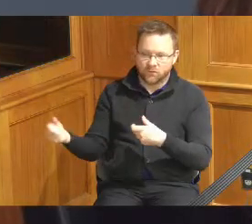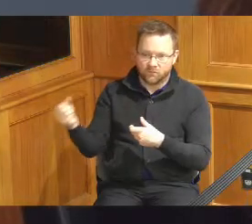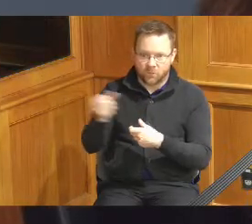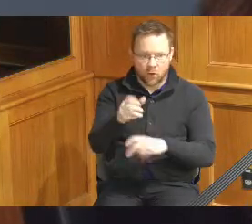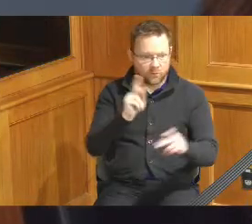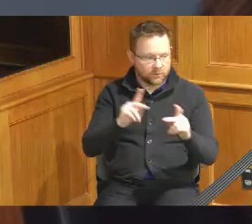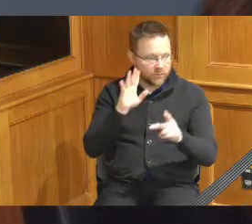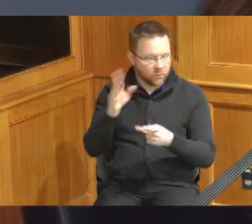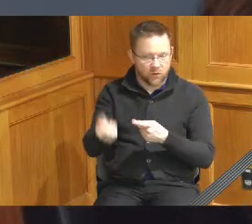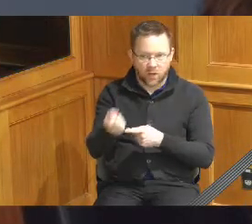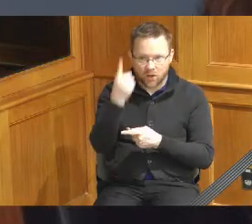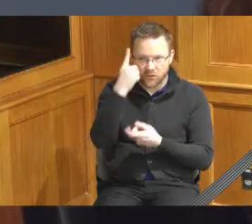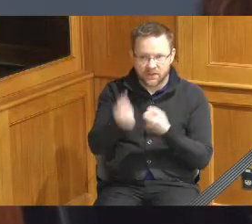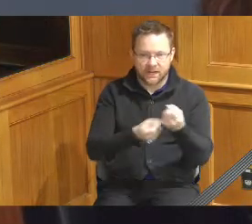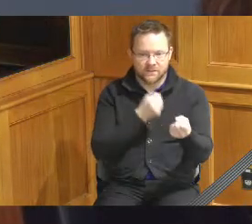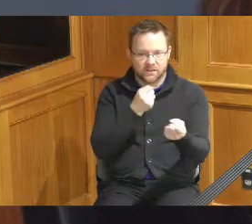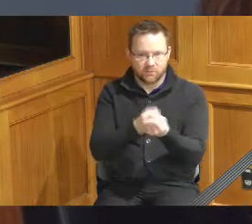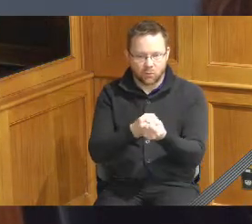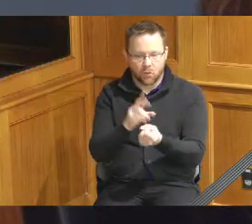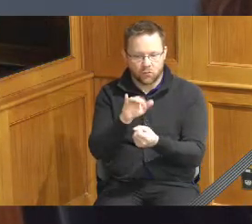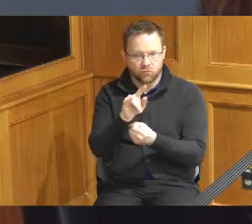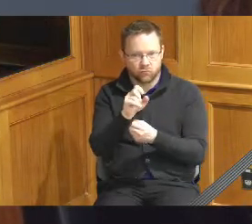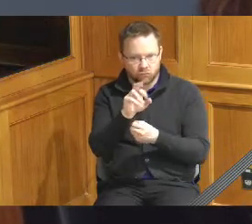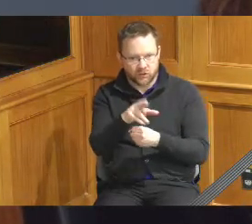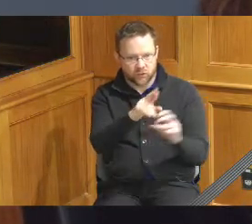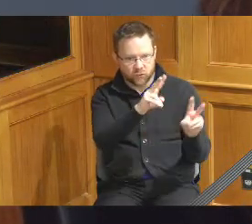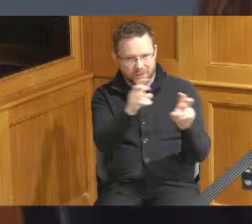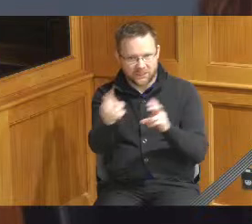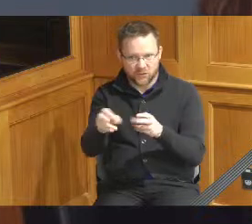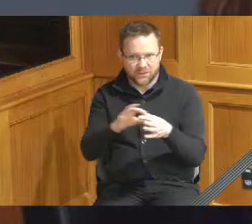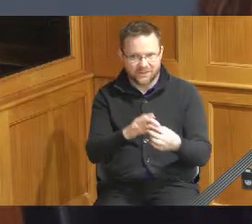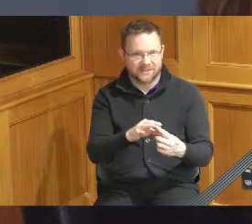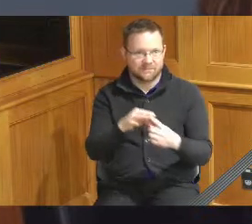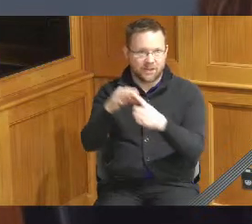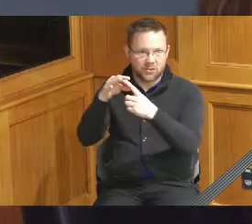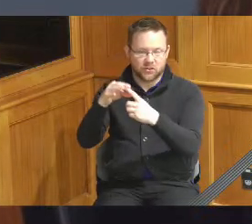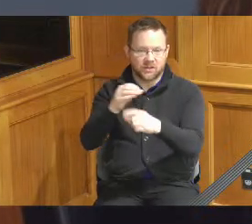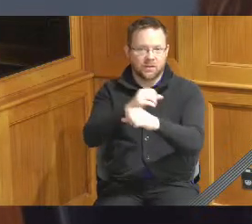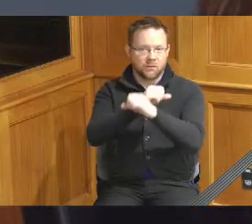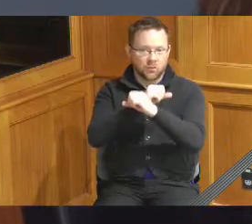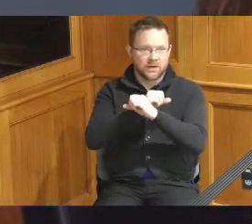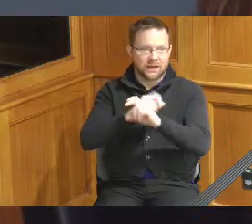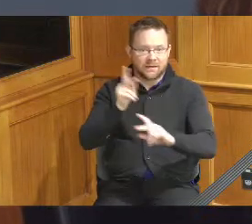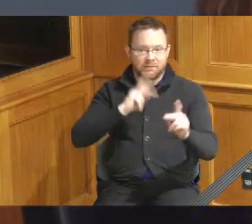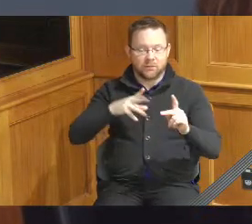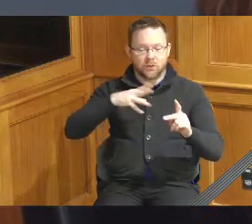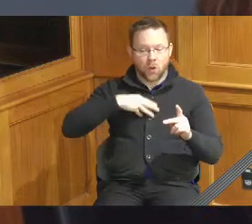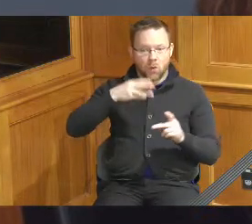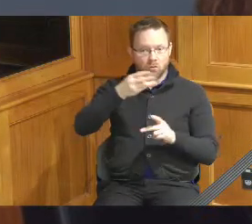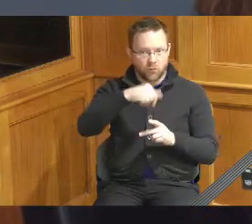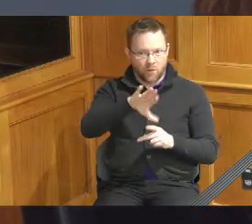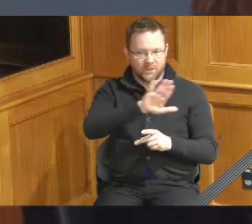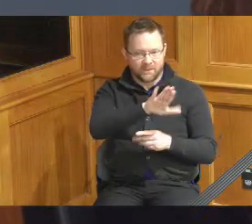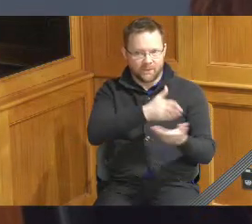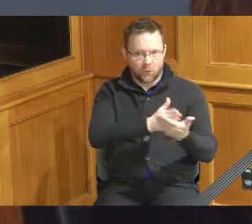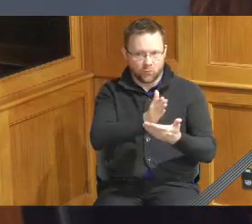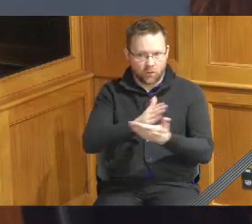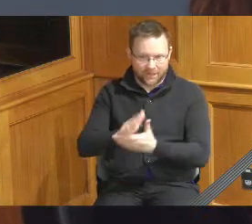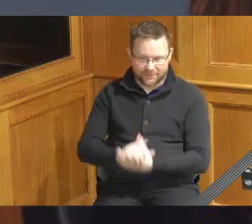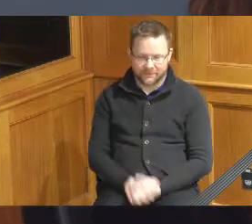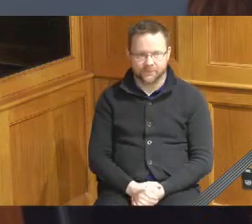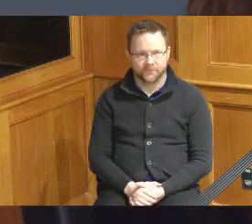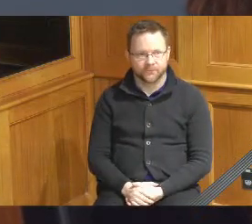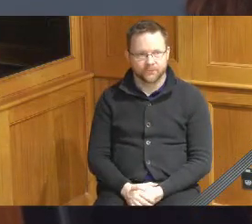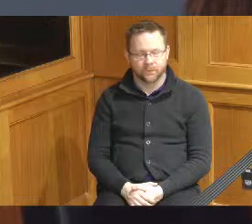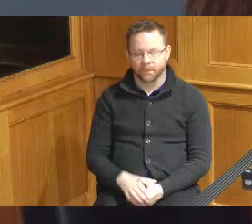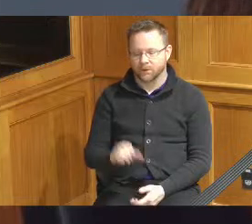understand and support realtor interests and issues, especially protecting property owners' rights and more.